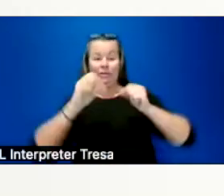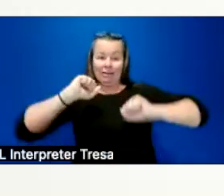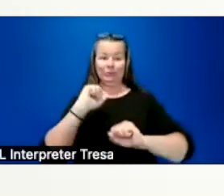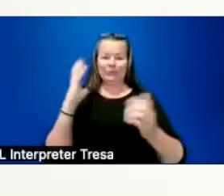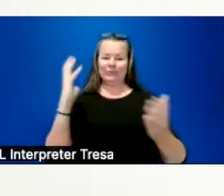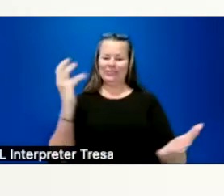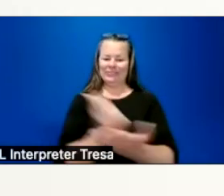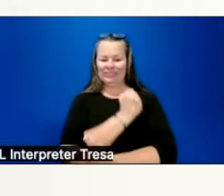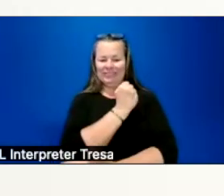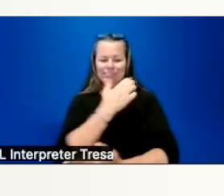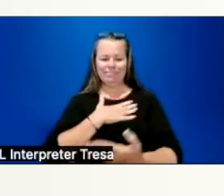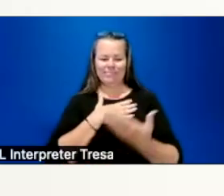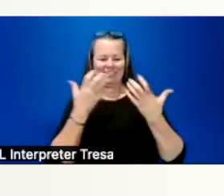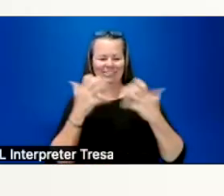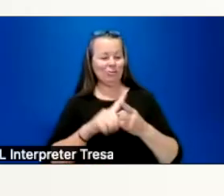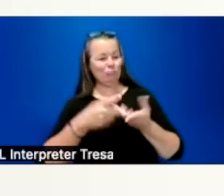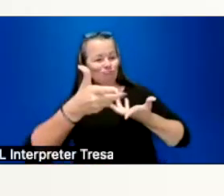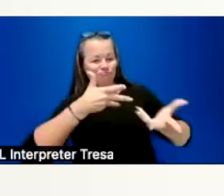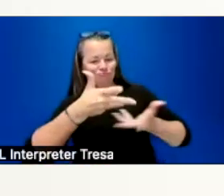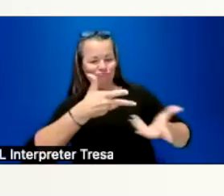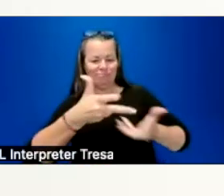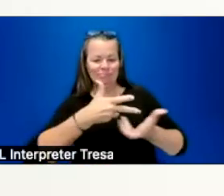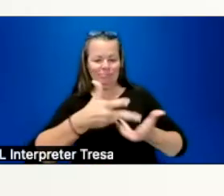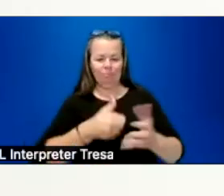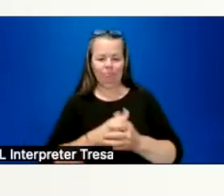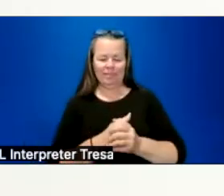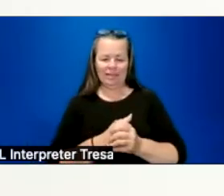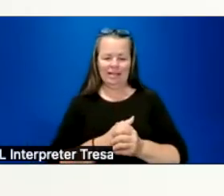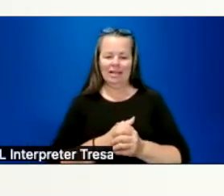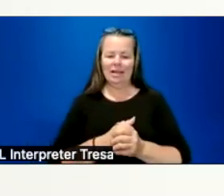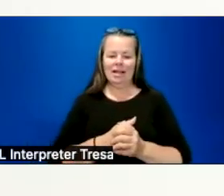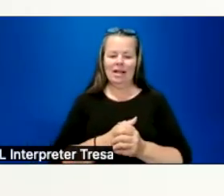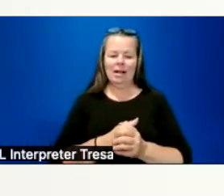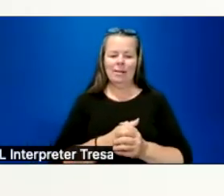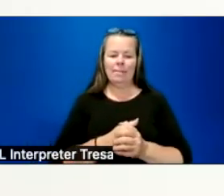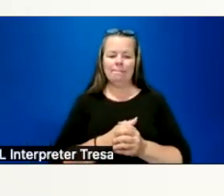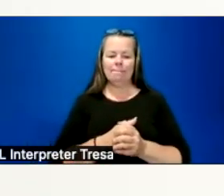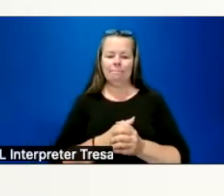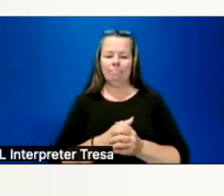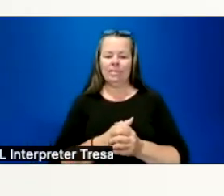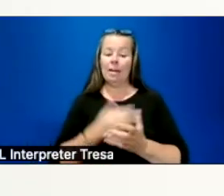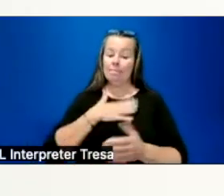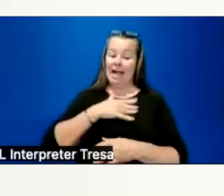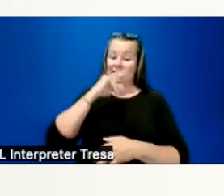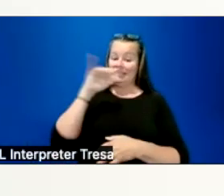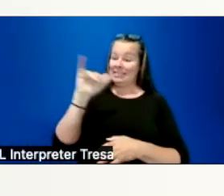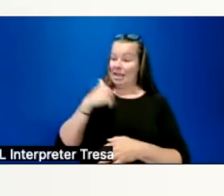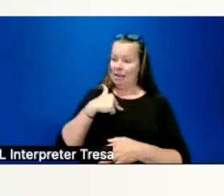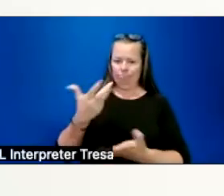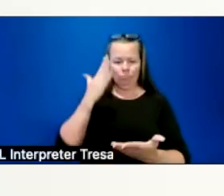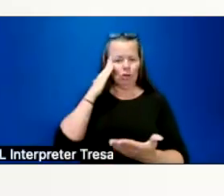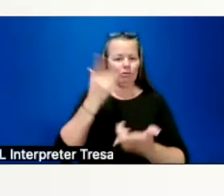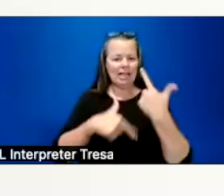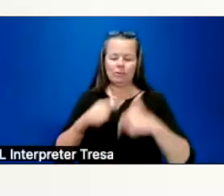My kid, he knows sign language because I taught him. I taught him the sign of three. I taught him his name. So he was able to communicate, and